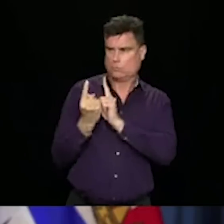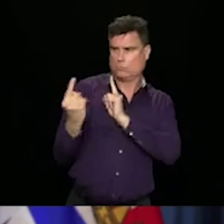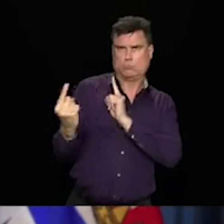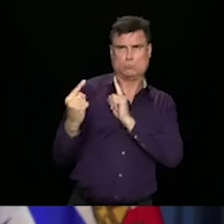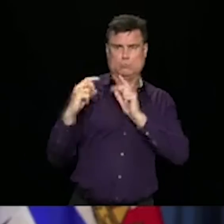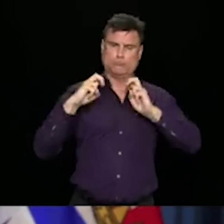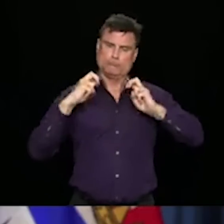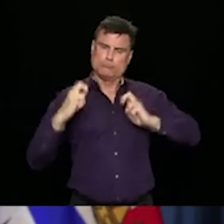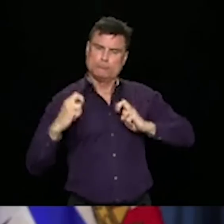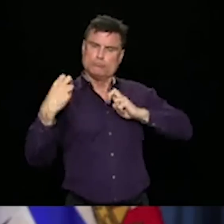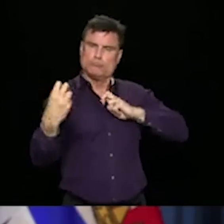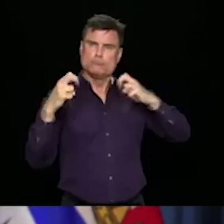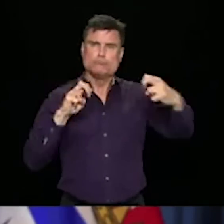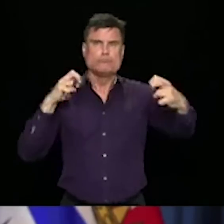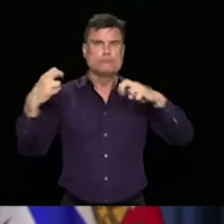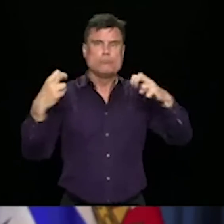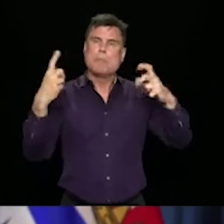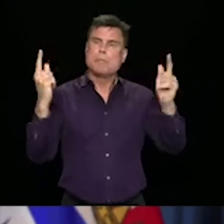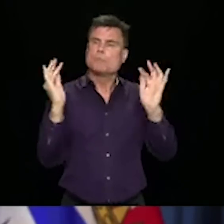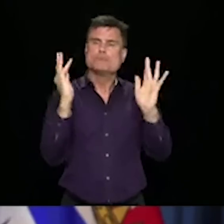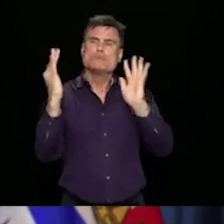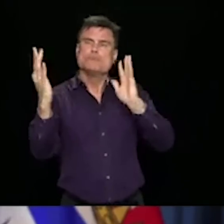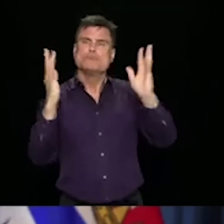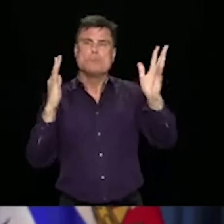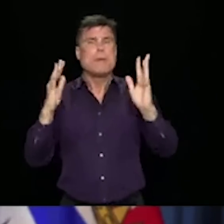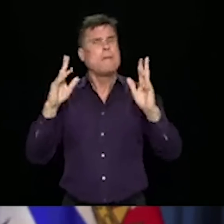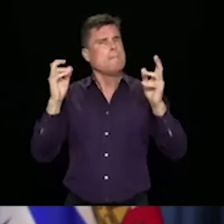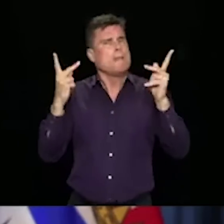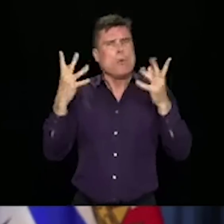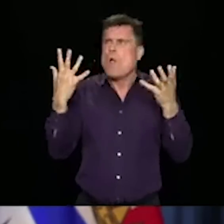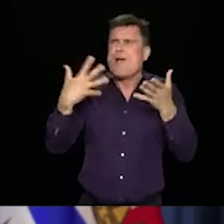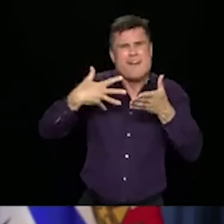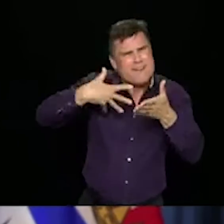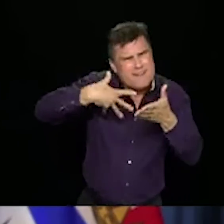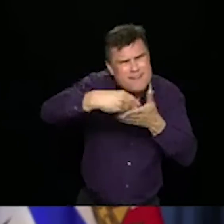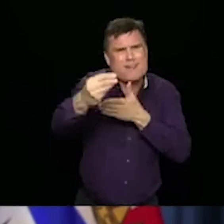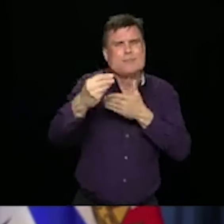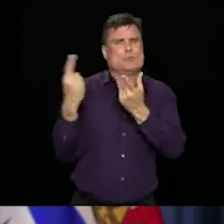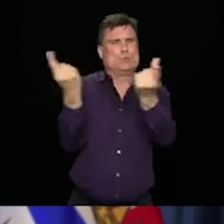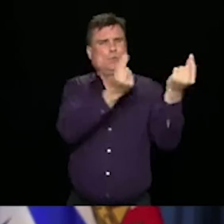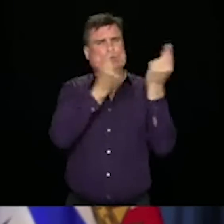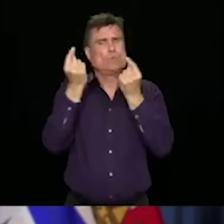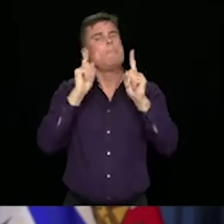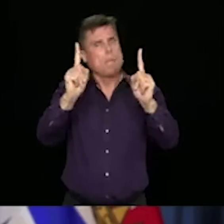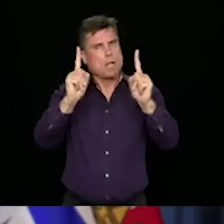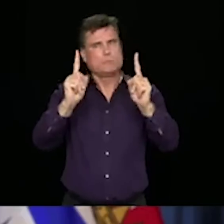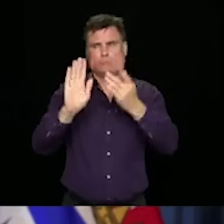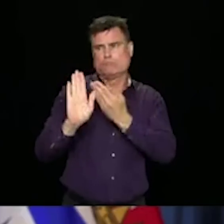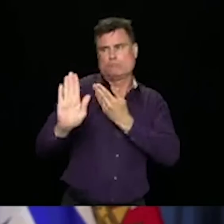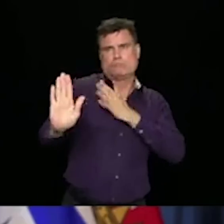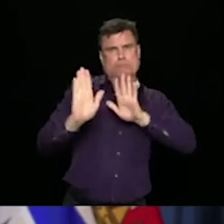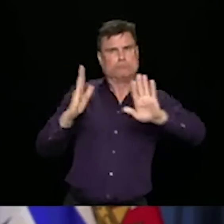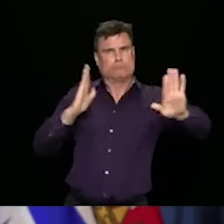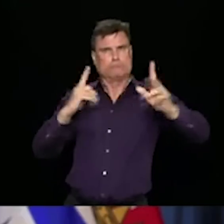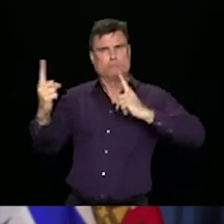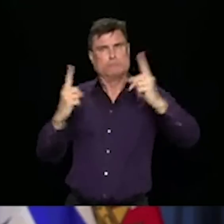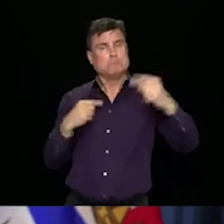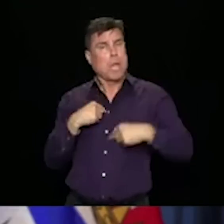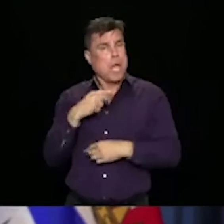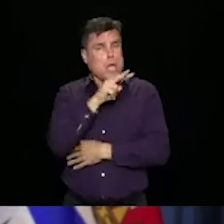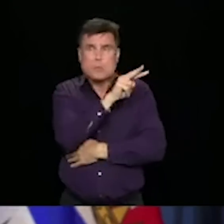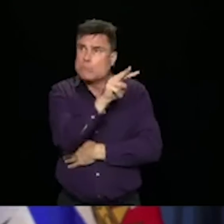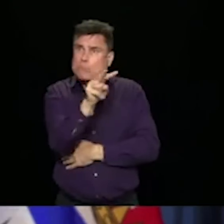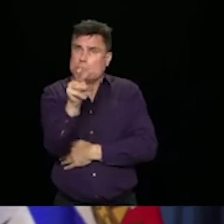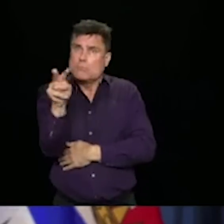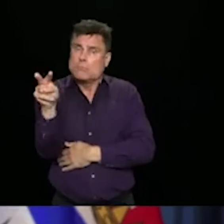And so I don't think in the last few weeks I've ever seen as many people walking outside. And I had the opportunity to do it. And all I can say